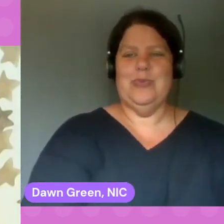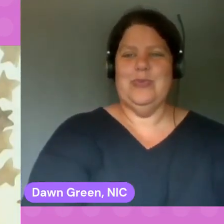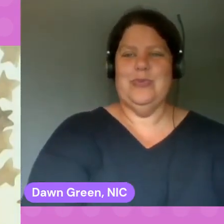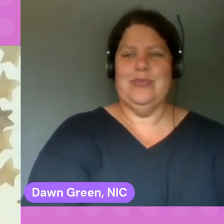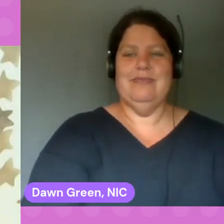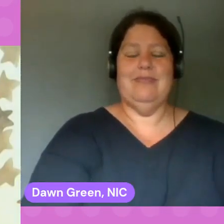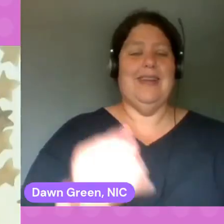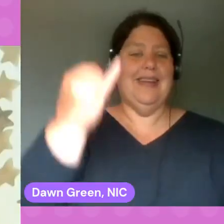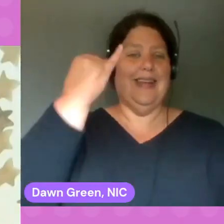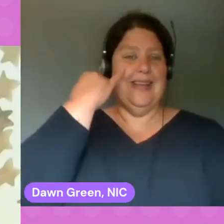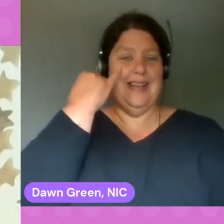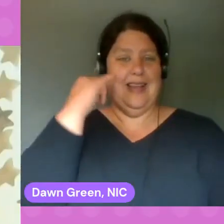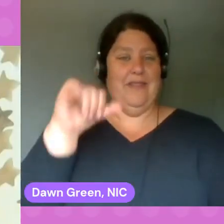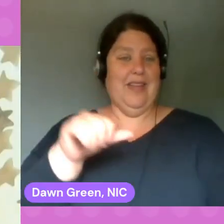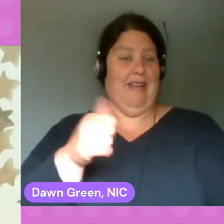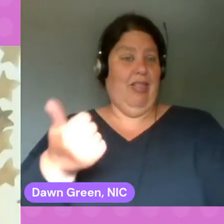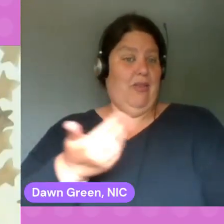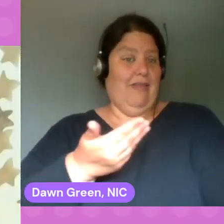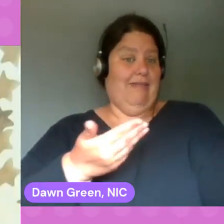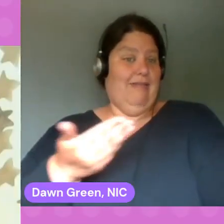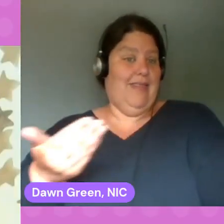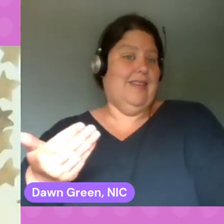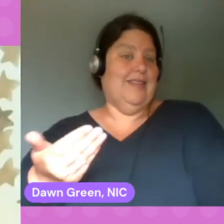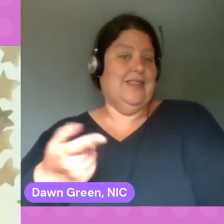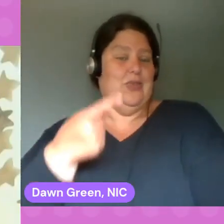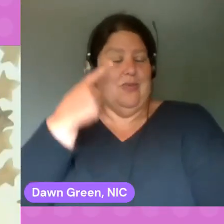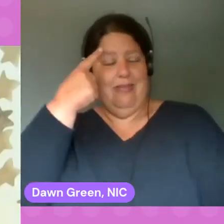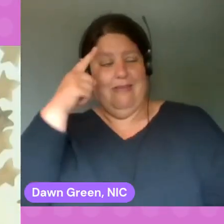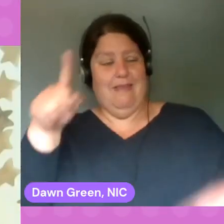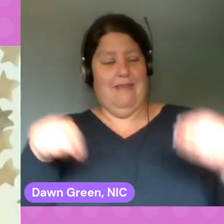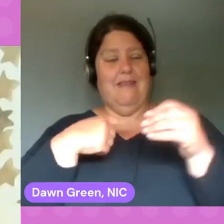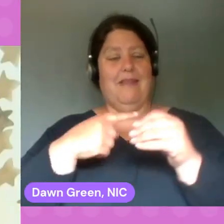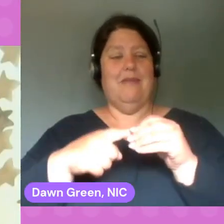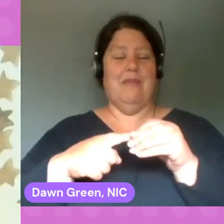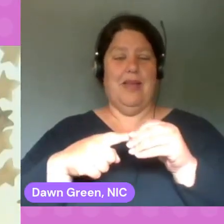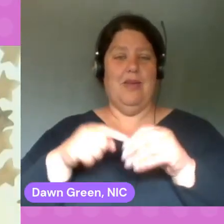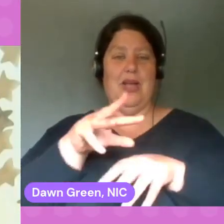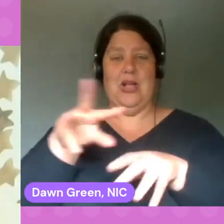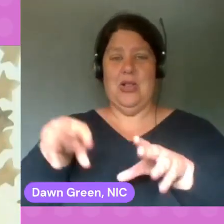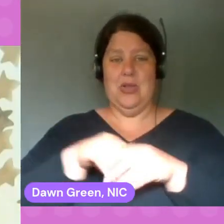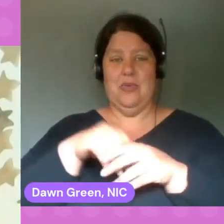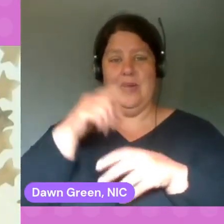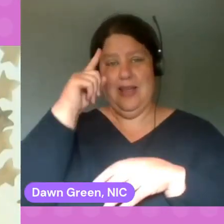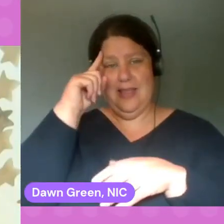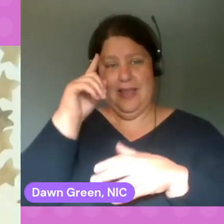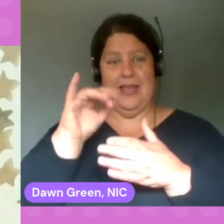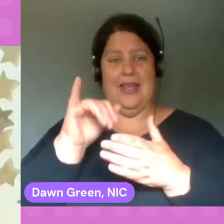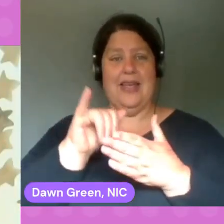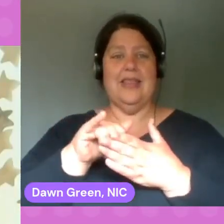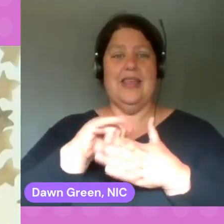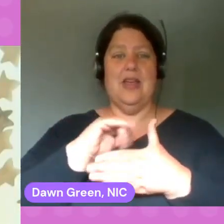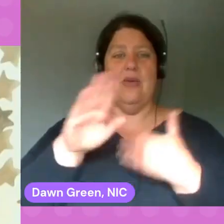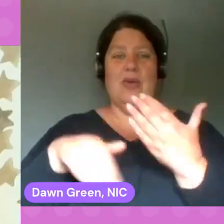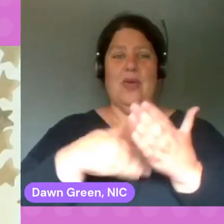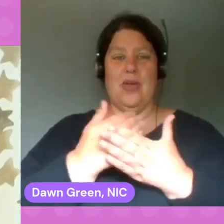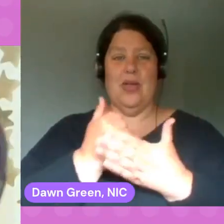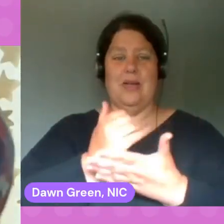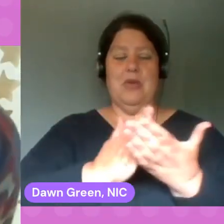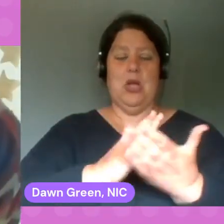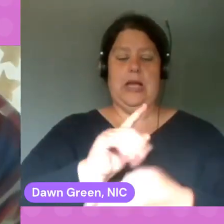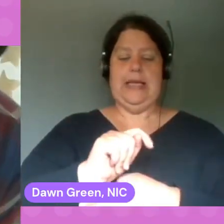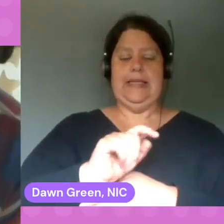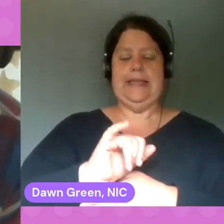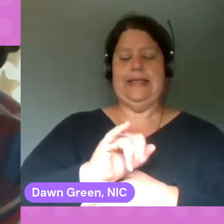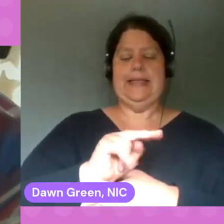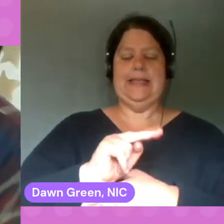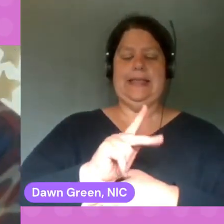If people have other materials that they're thinking about bringing into the project, I think that's all part of the tinkering